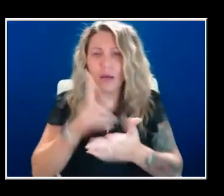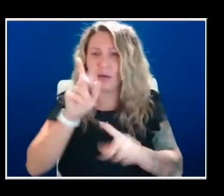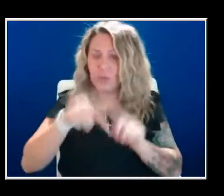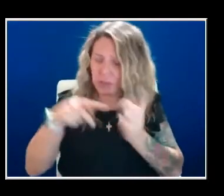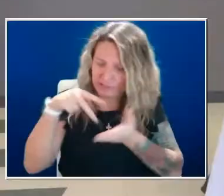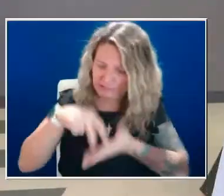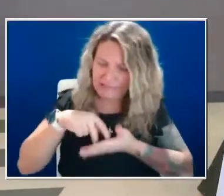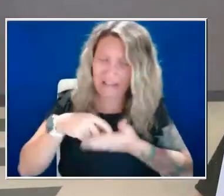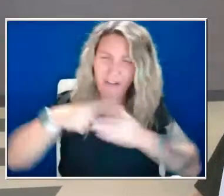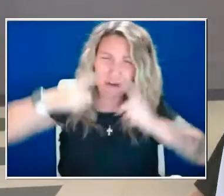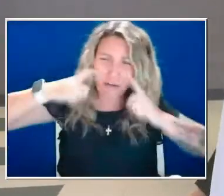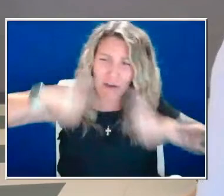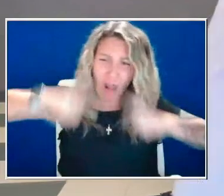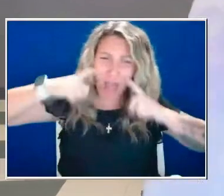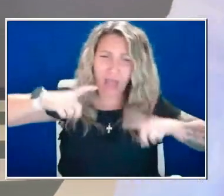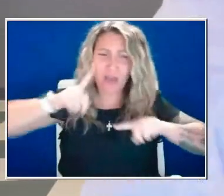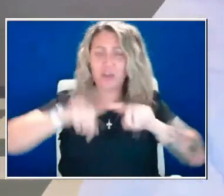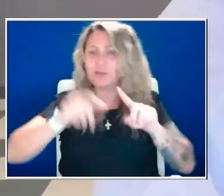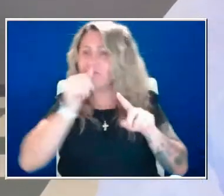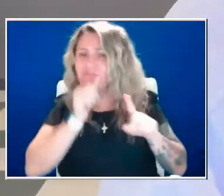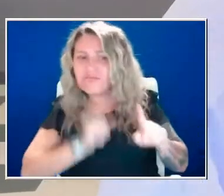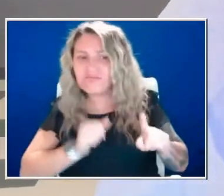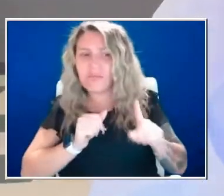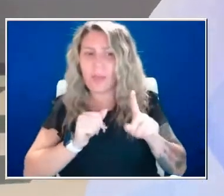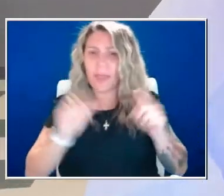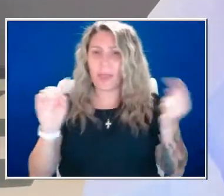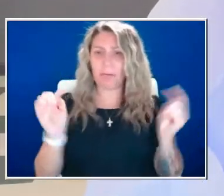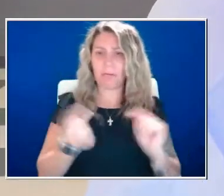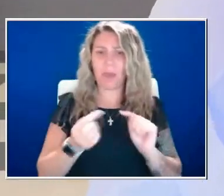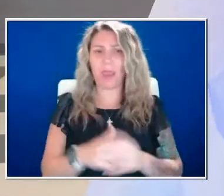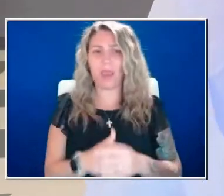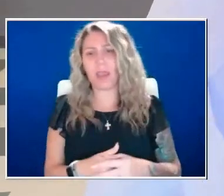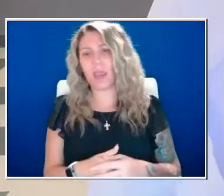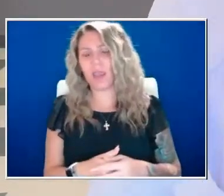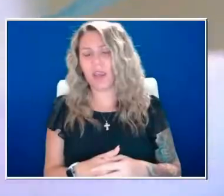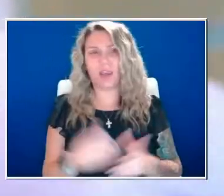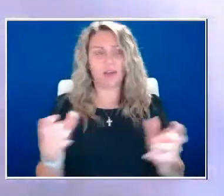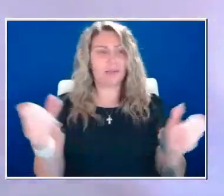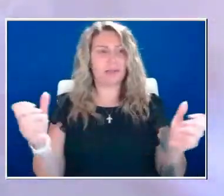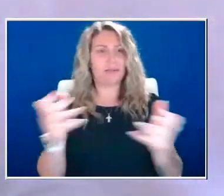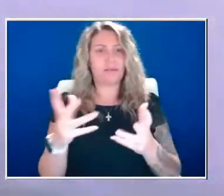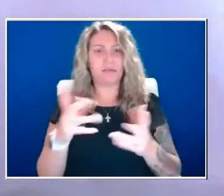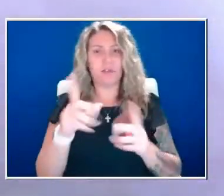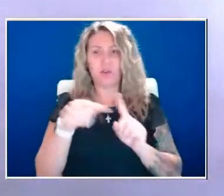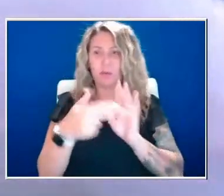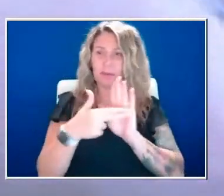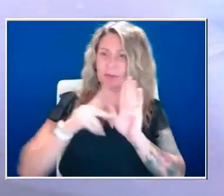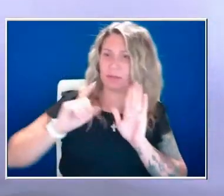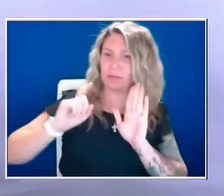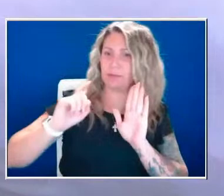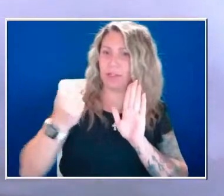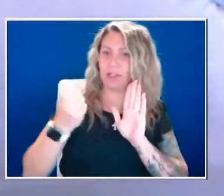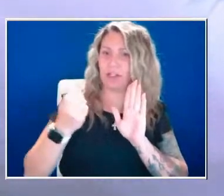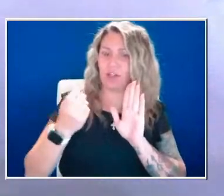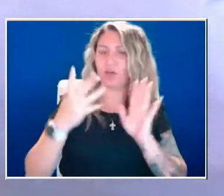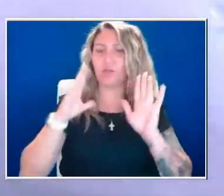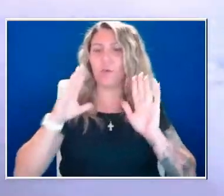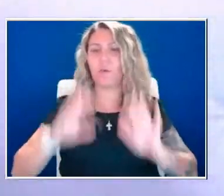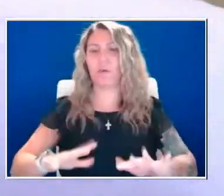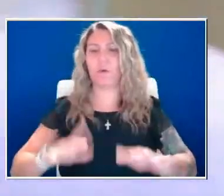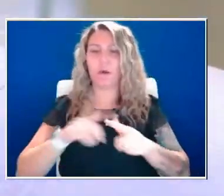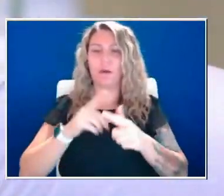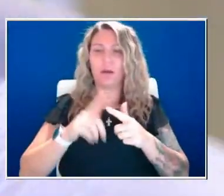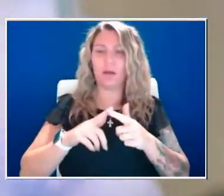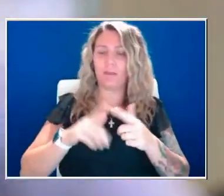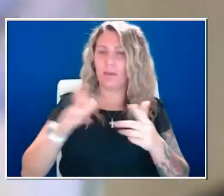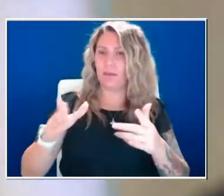couldn't tolerate the pain. It just sounds horrifying. And once he was diagnosed, he was relieved. But then he had this epic battle ahead of him